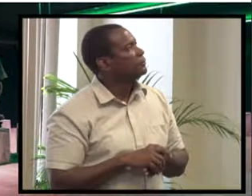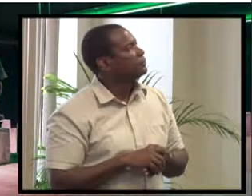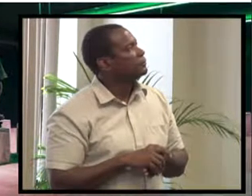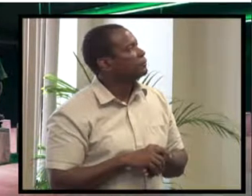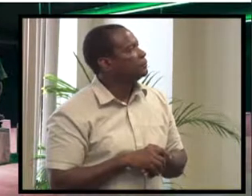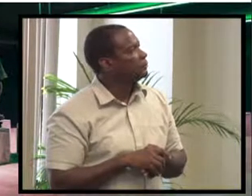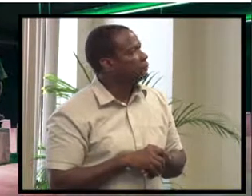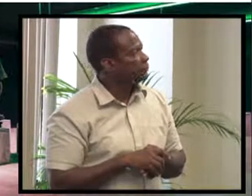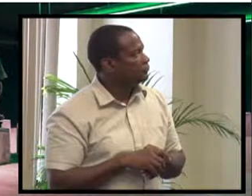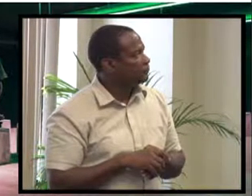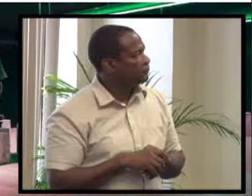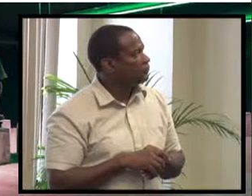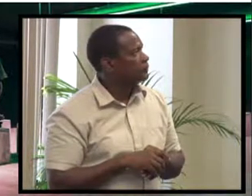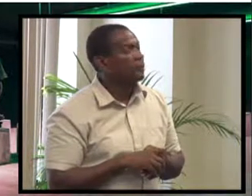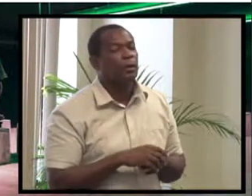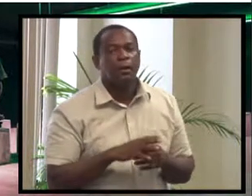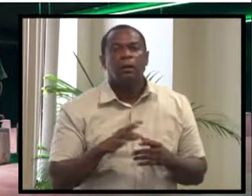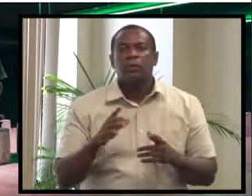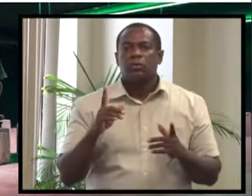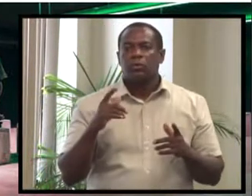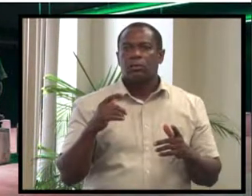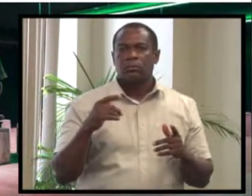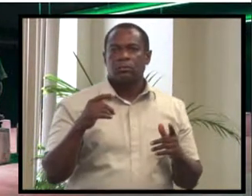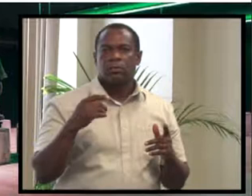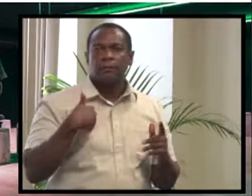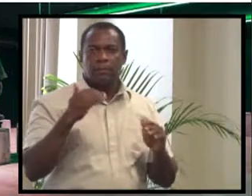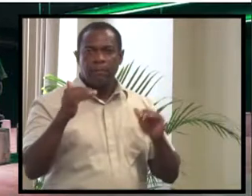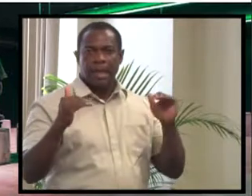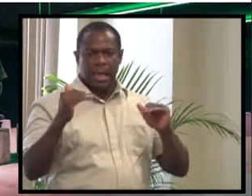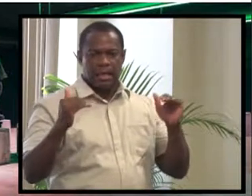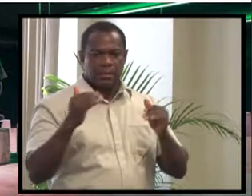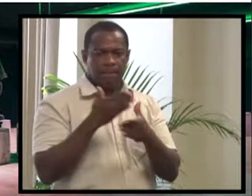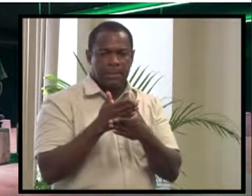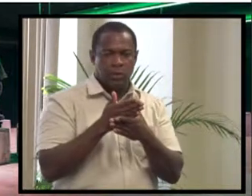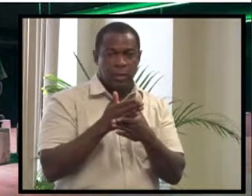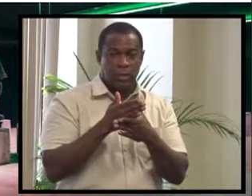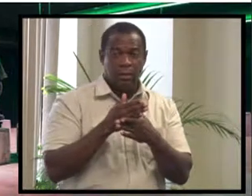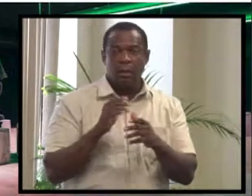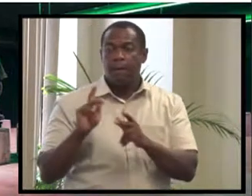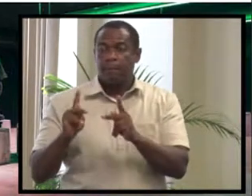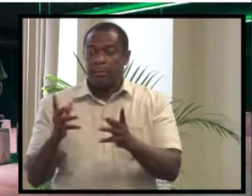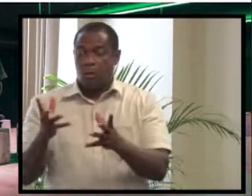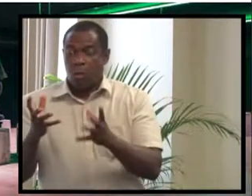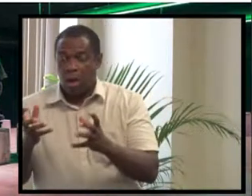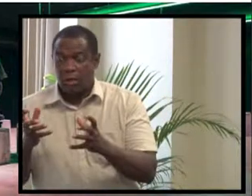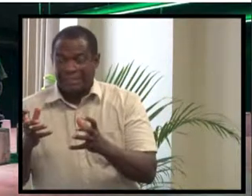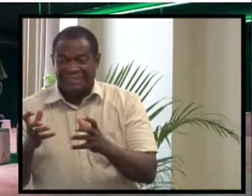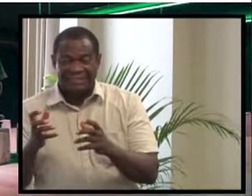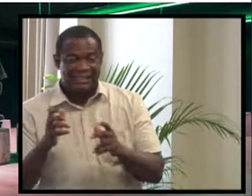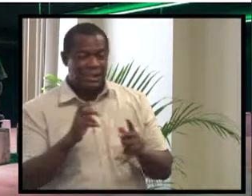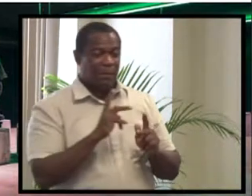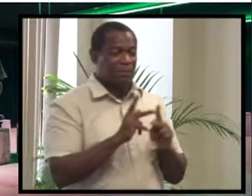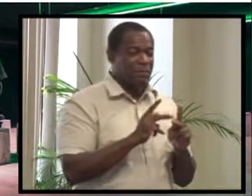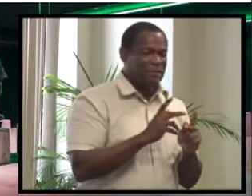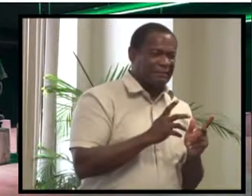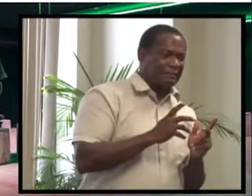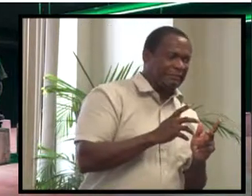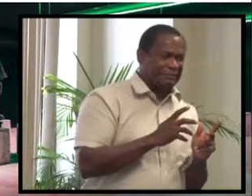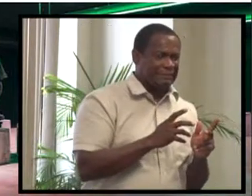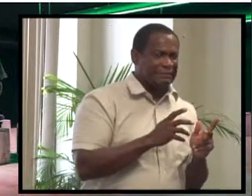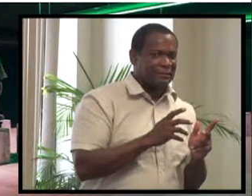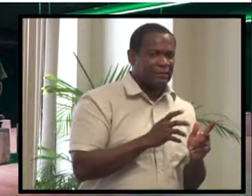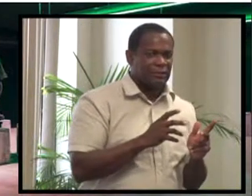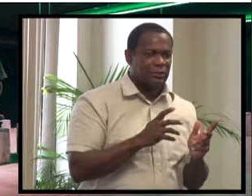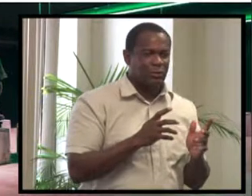high fashion items. You also need to have the classics and the basics. And same thing with, like I said, Louis Vuitton. They have a ton